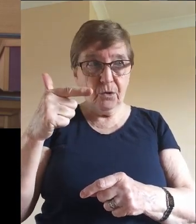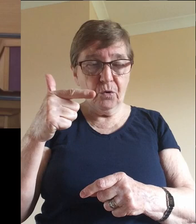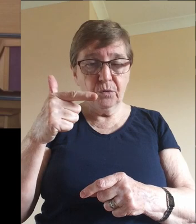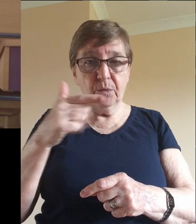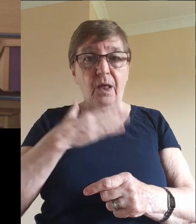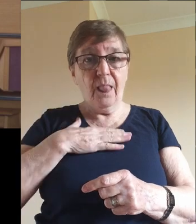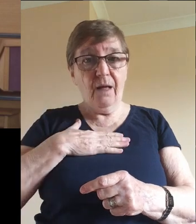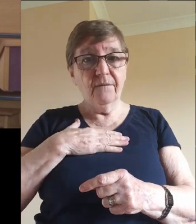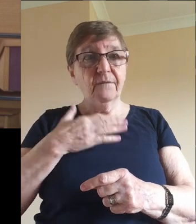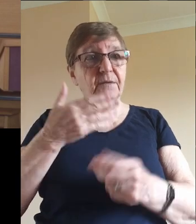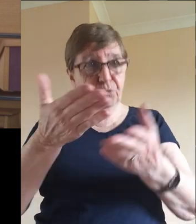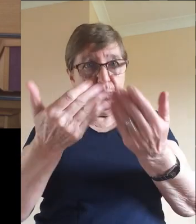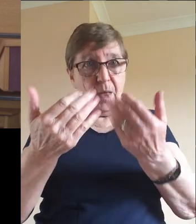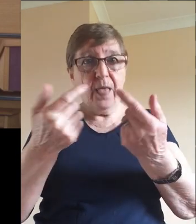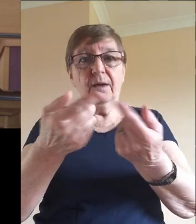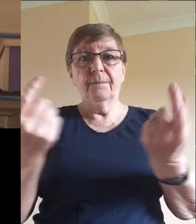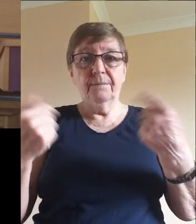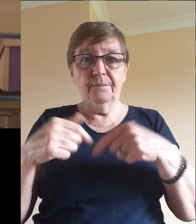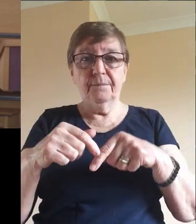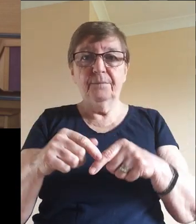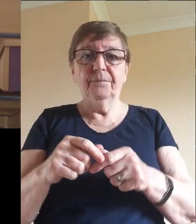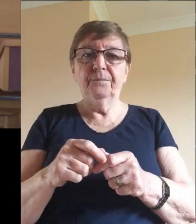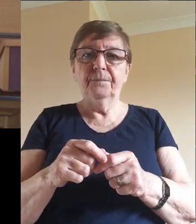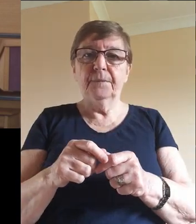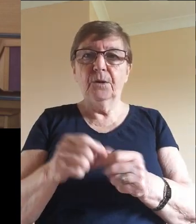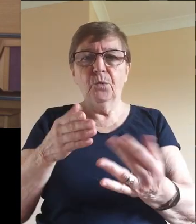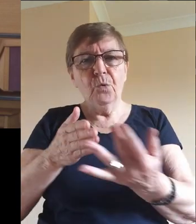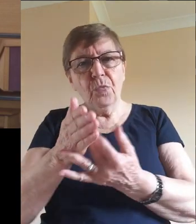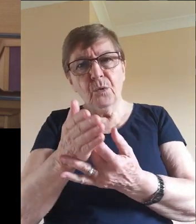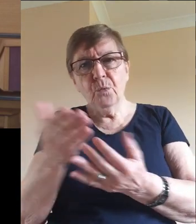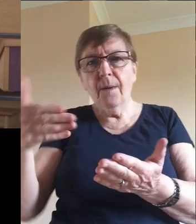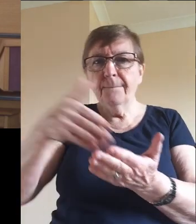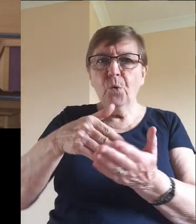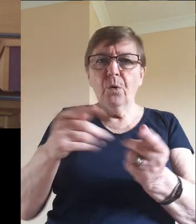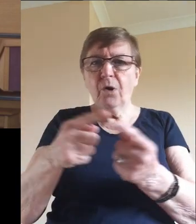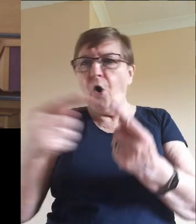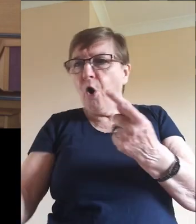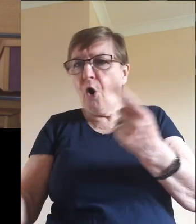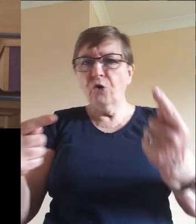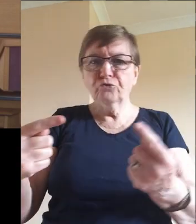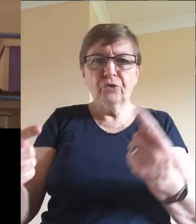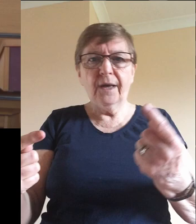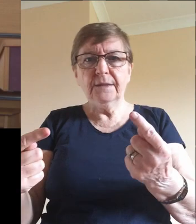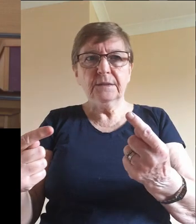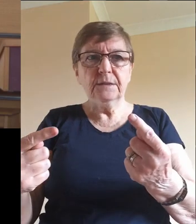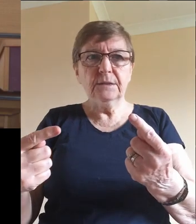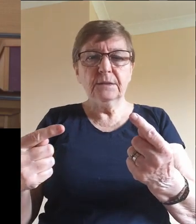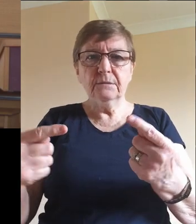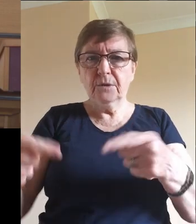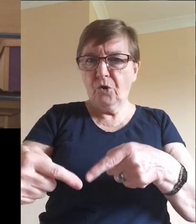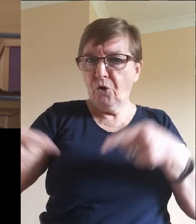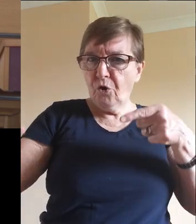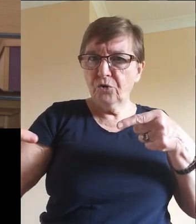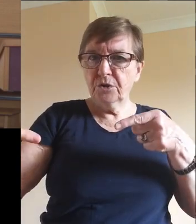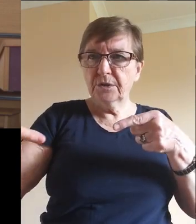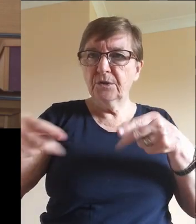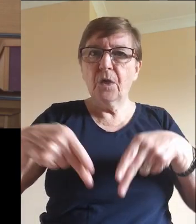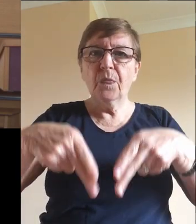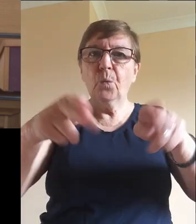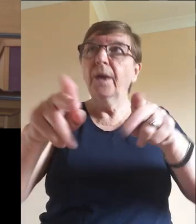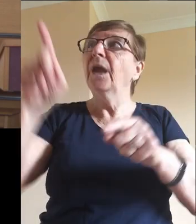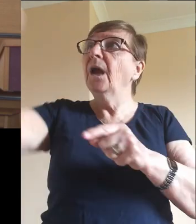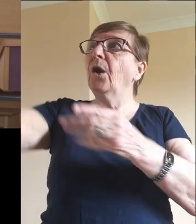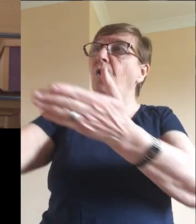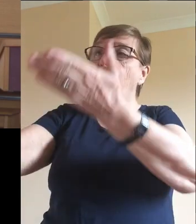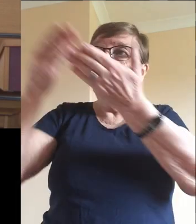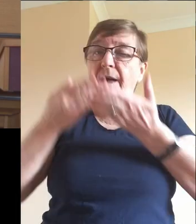you join with us as we go through more of these contrasts and contradictions of the way God brings about salvation,